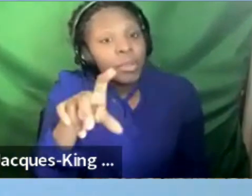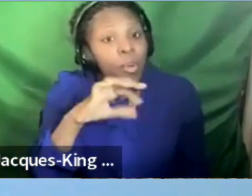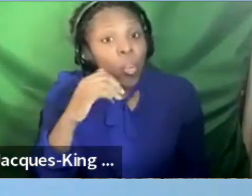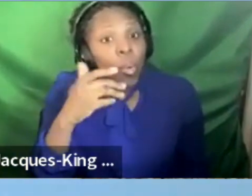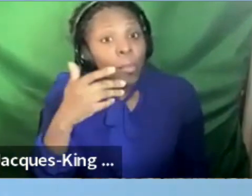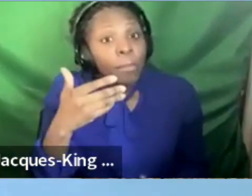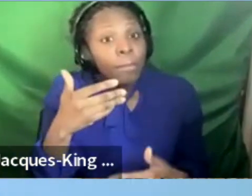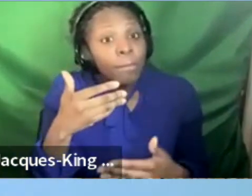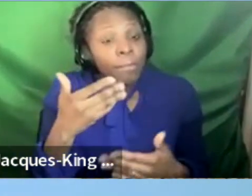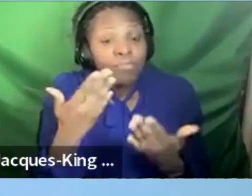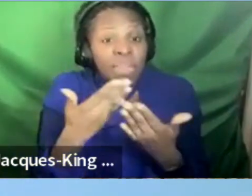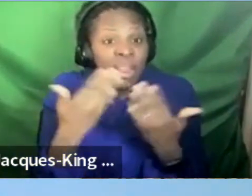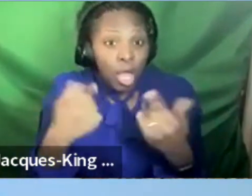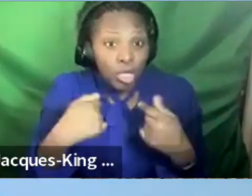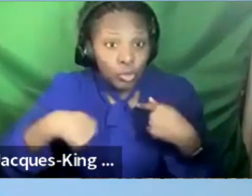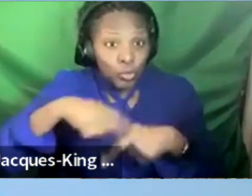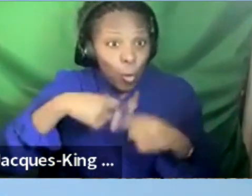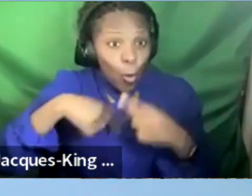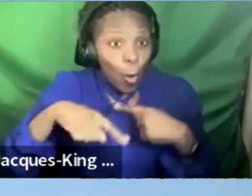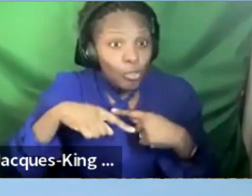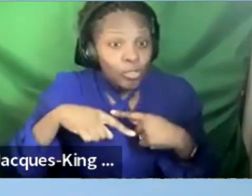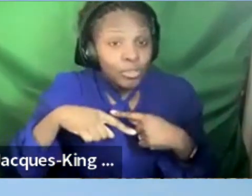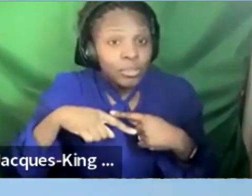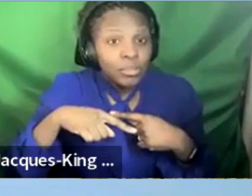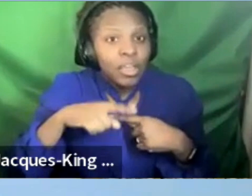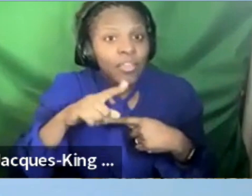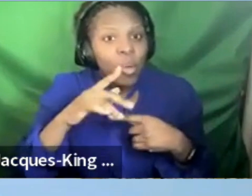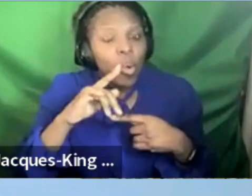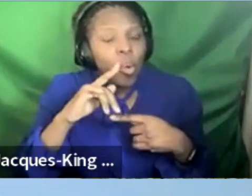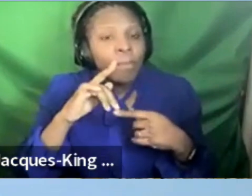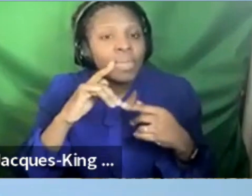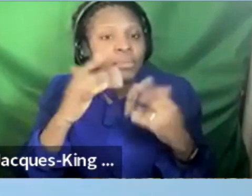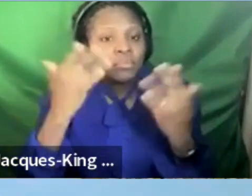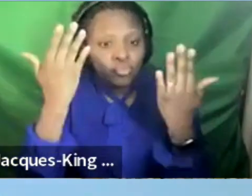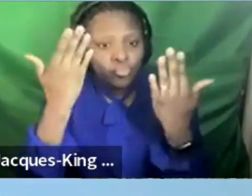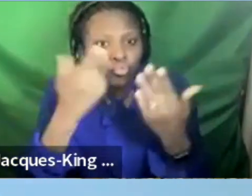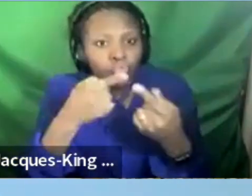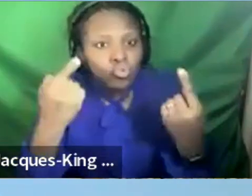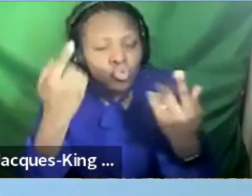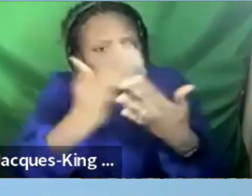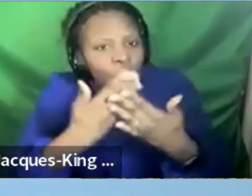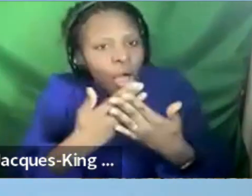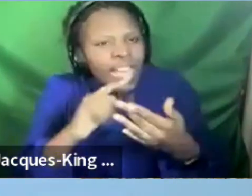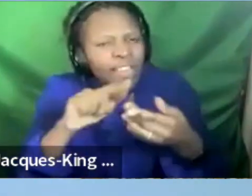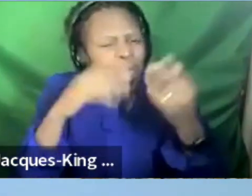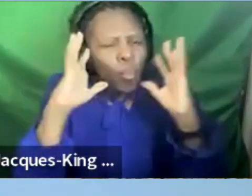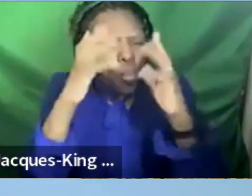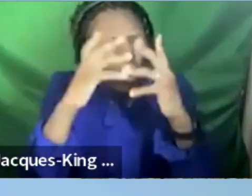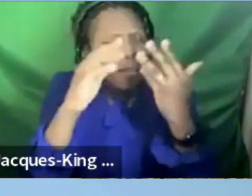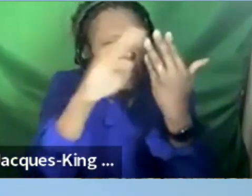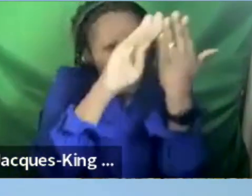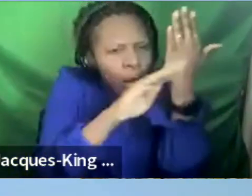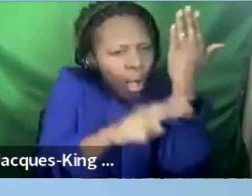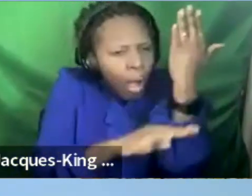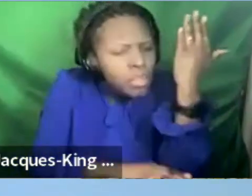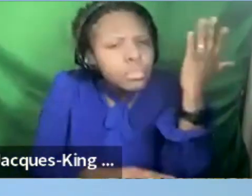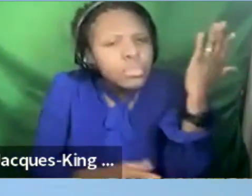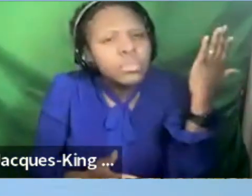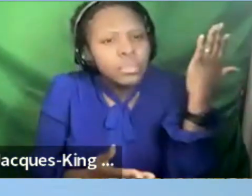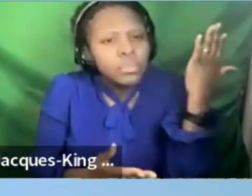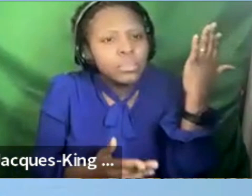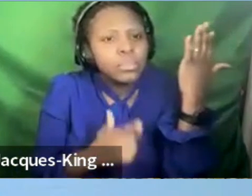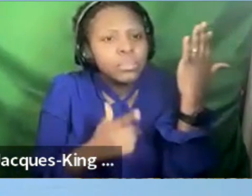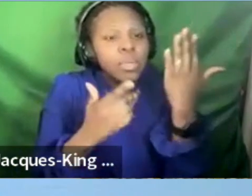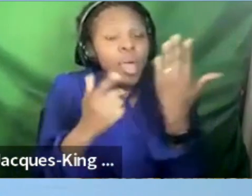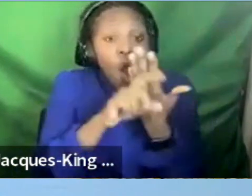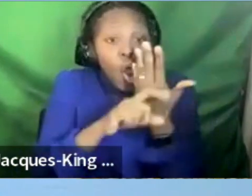if you go into an Asian family, somebody who seems very light to us is too dark for that family. If they're a family that worries about caste